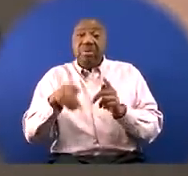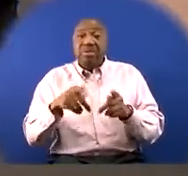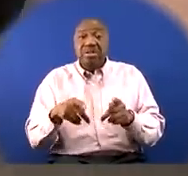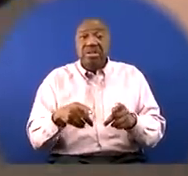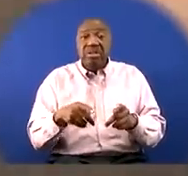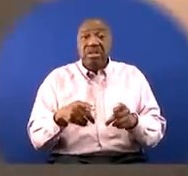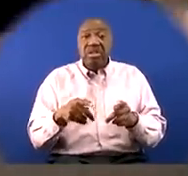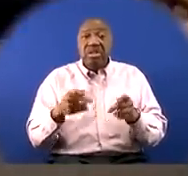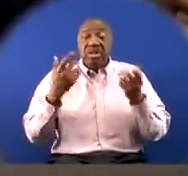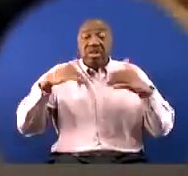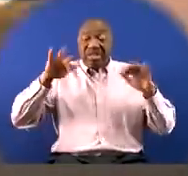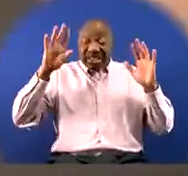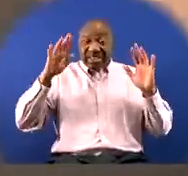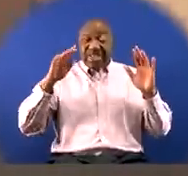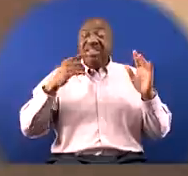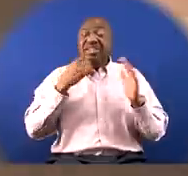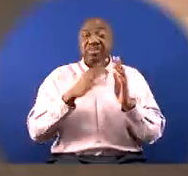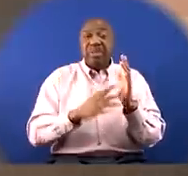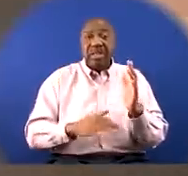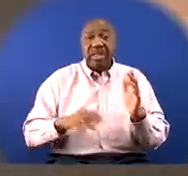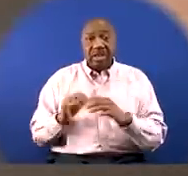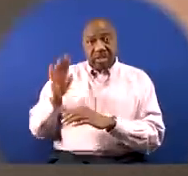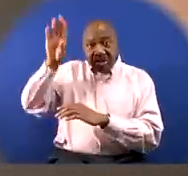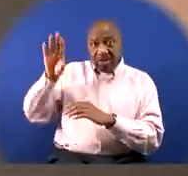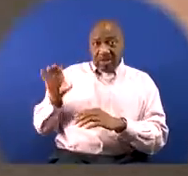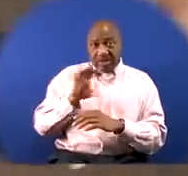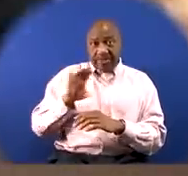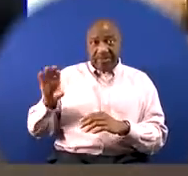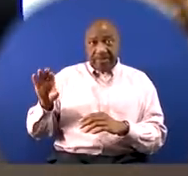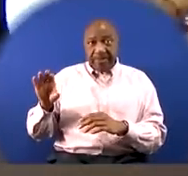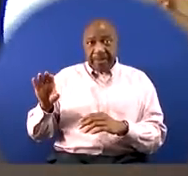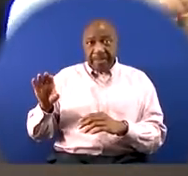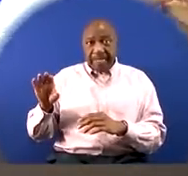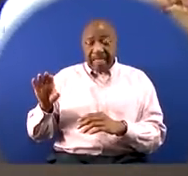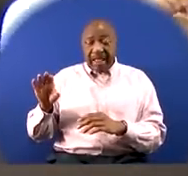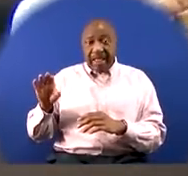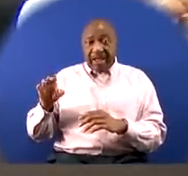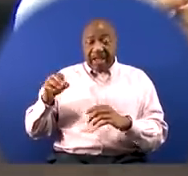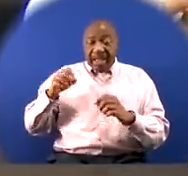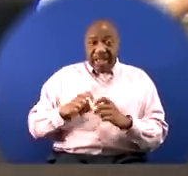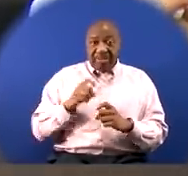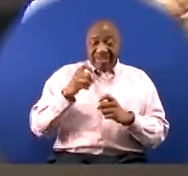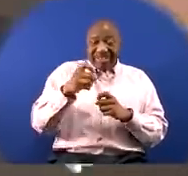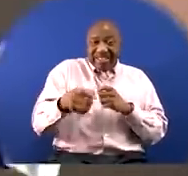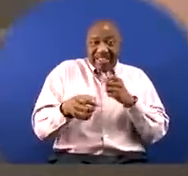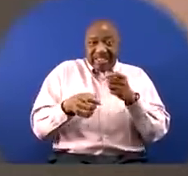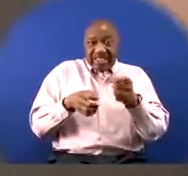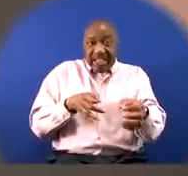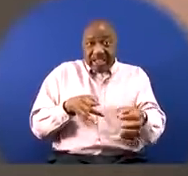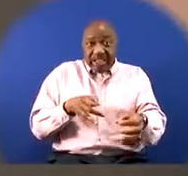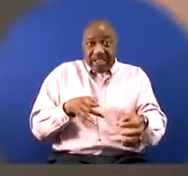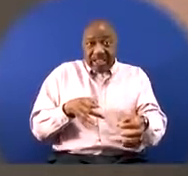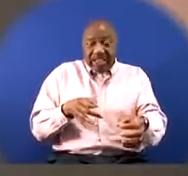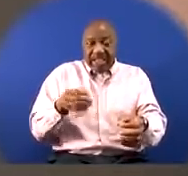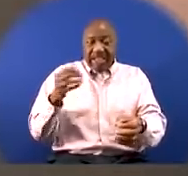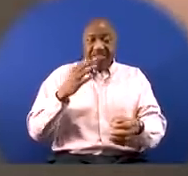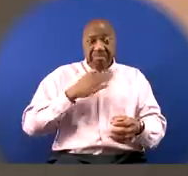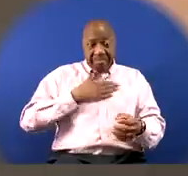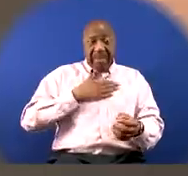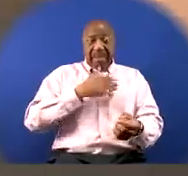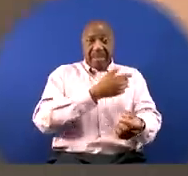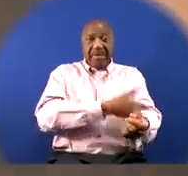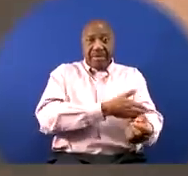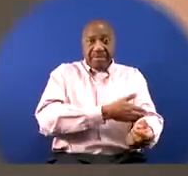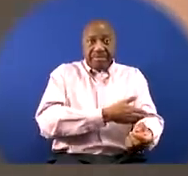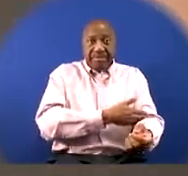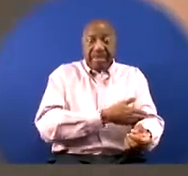who gave his blood on the cross, and it was transfused into my arm.